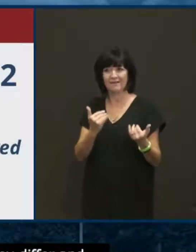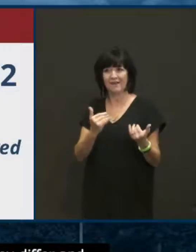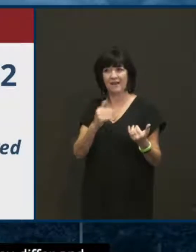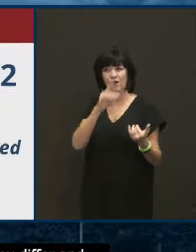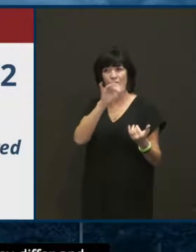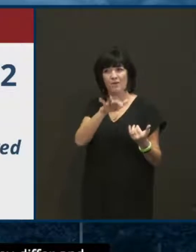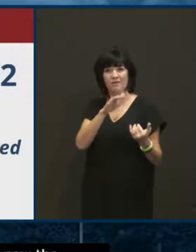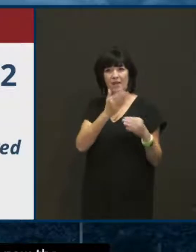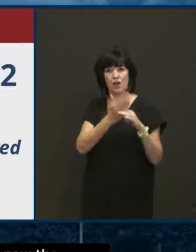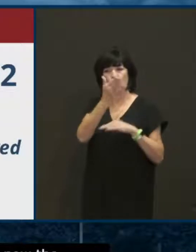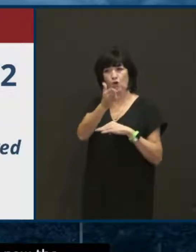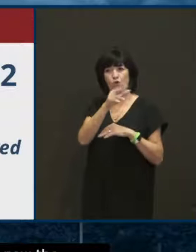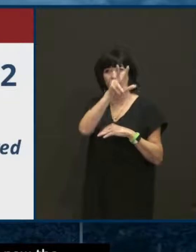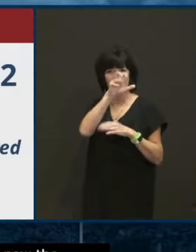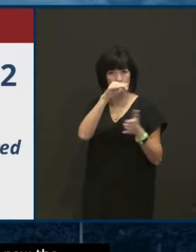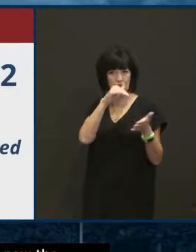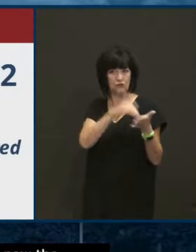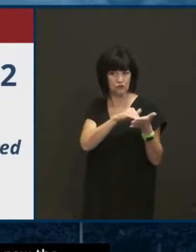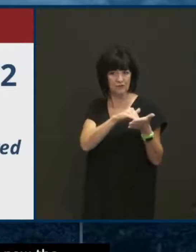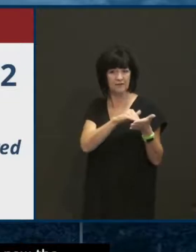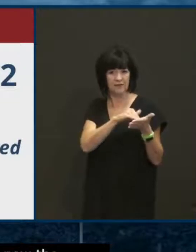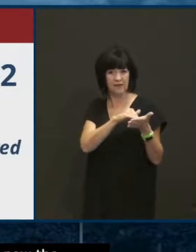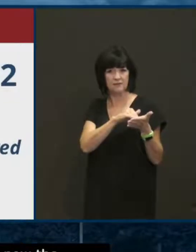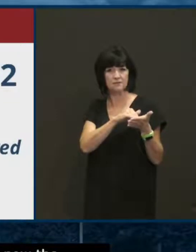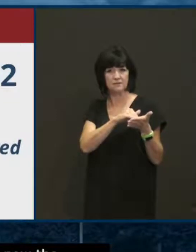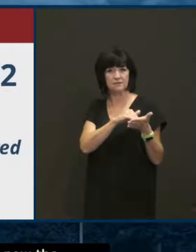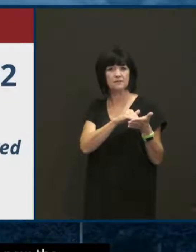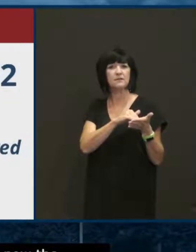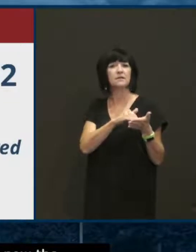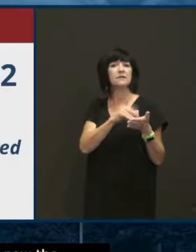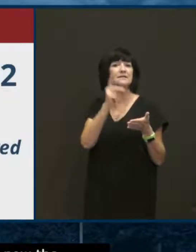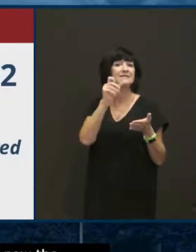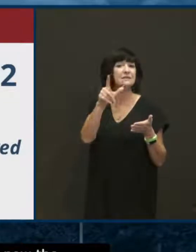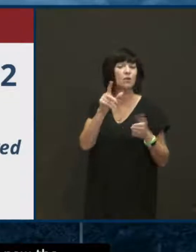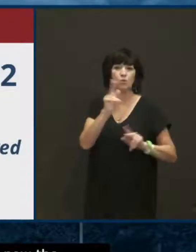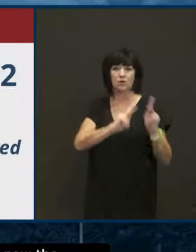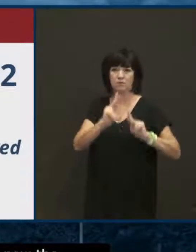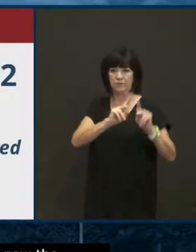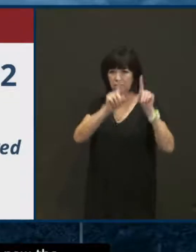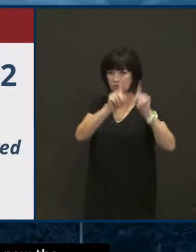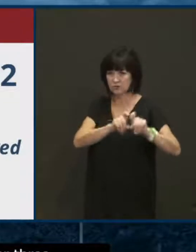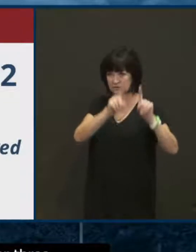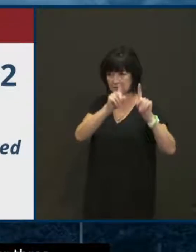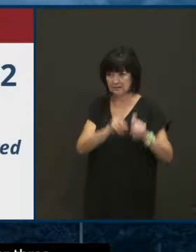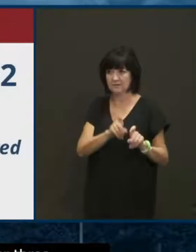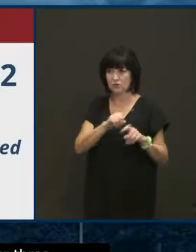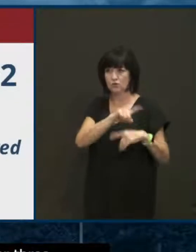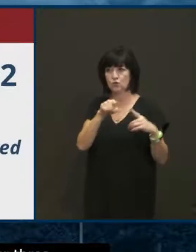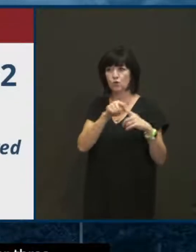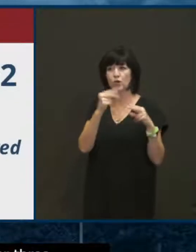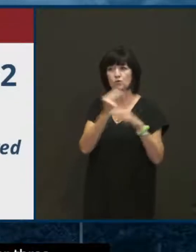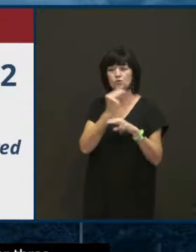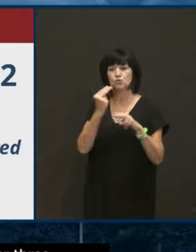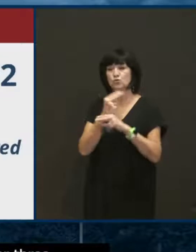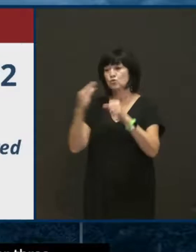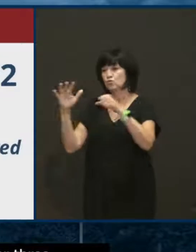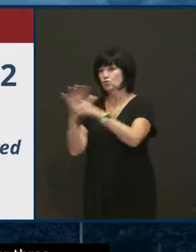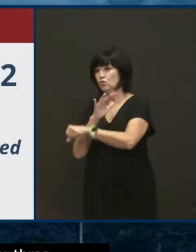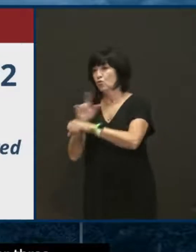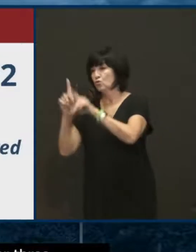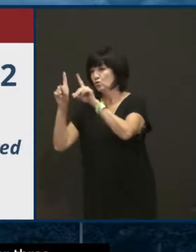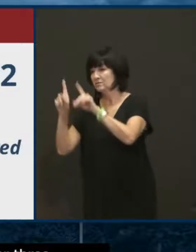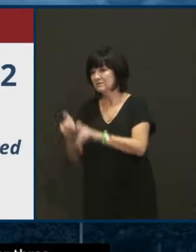over 300,000, so over 300,000 Delawareans have been tested. When you use total test